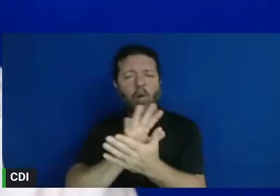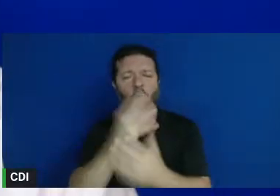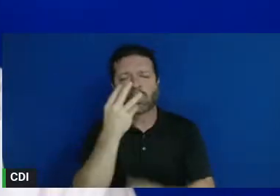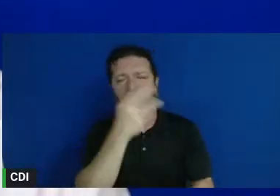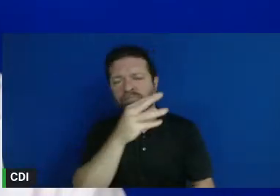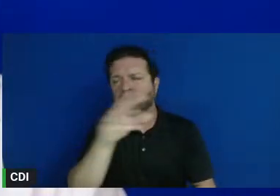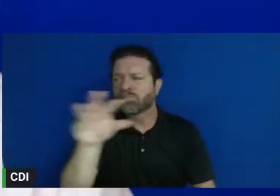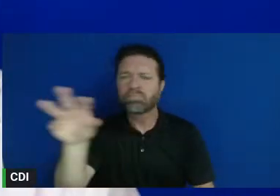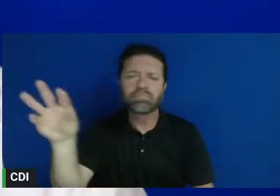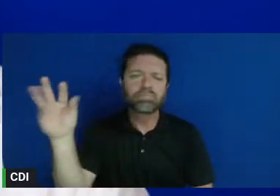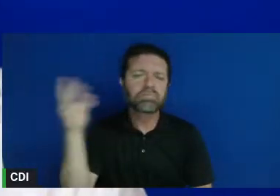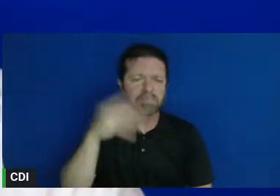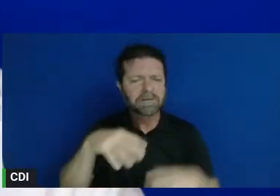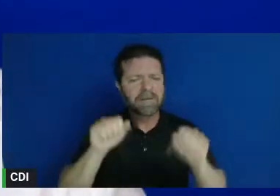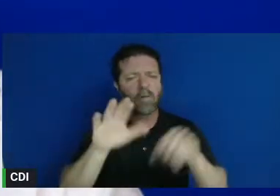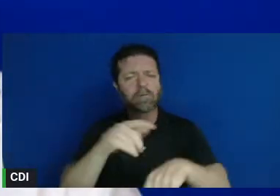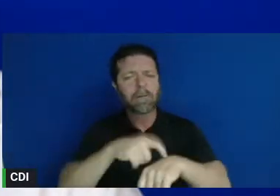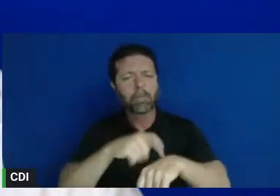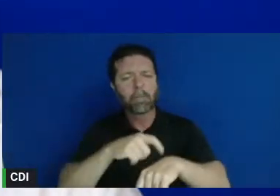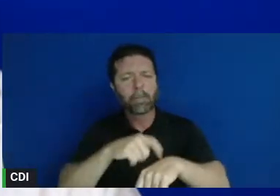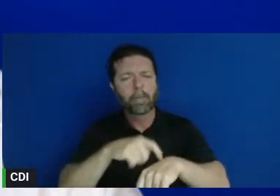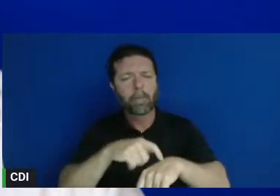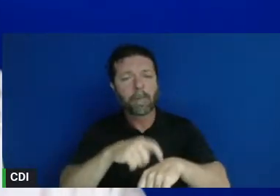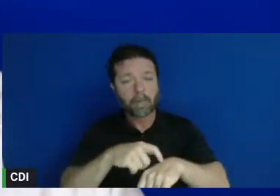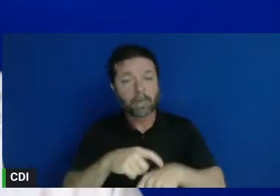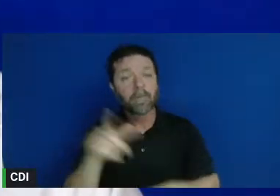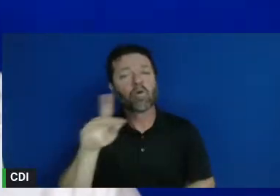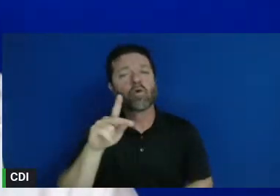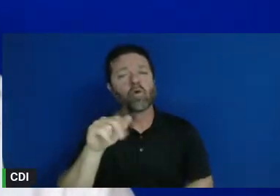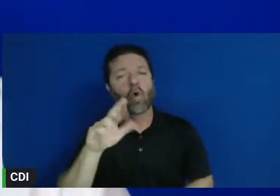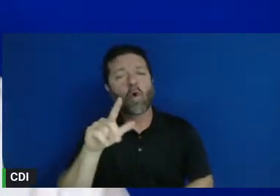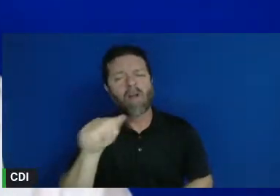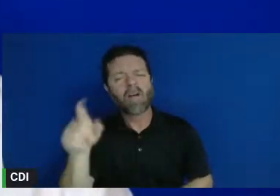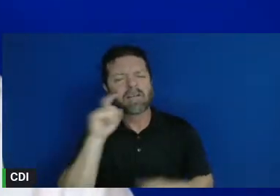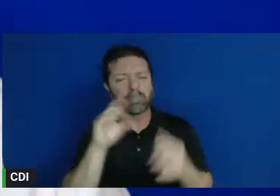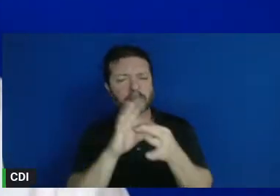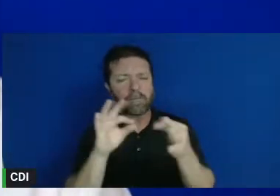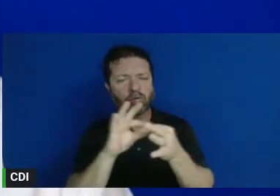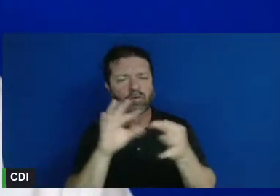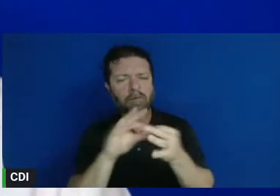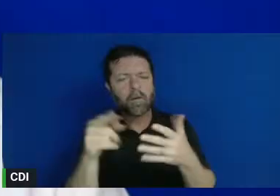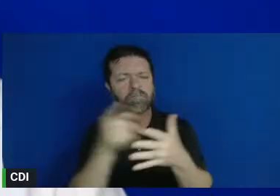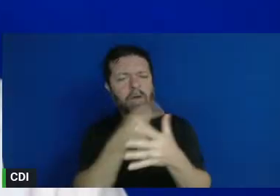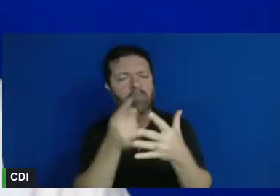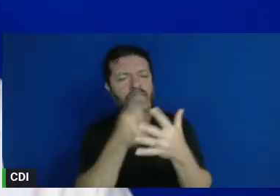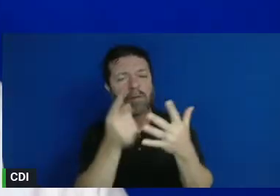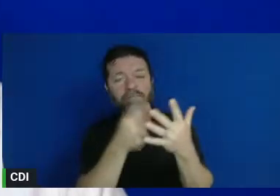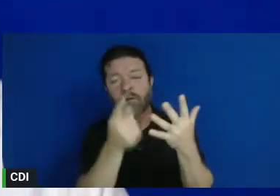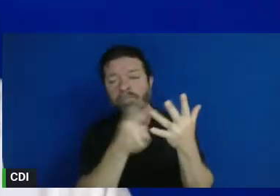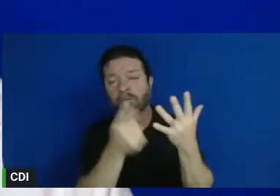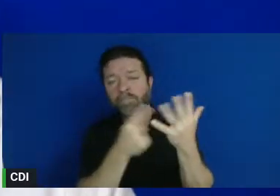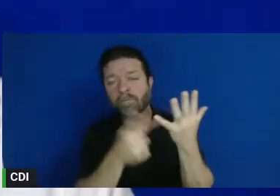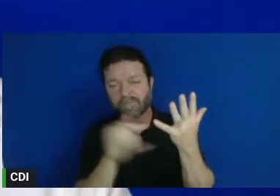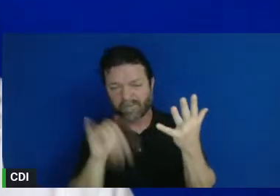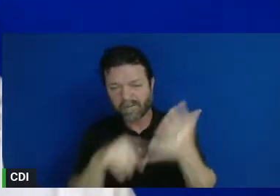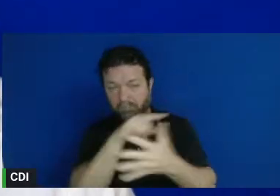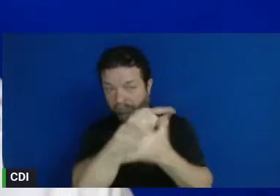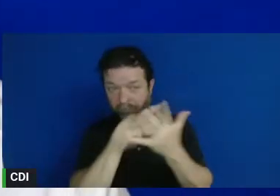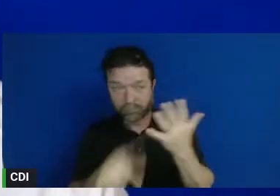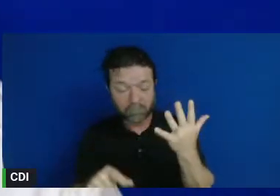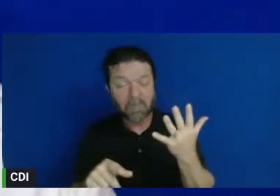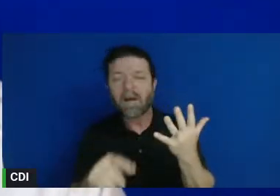mentioned by Carla in order for you to complete it. If you have any questions, you can always reach